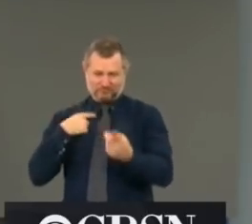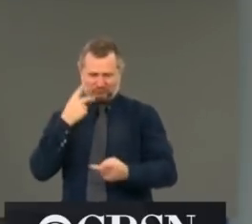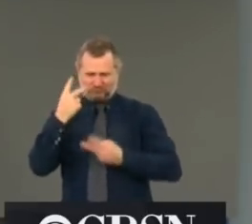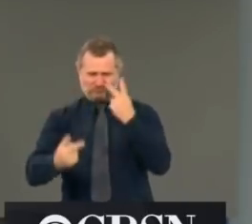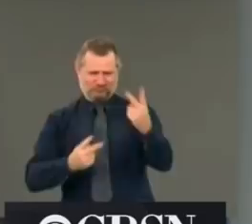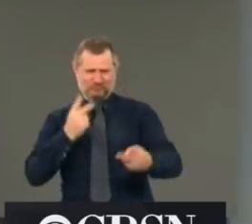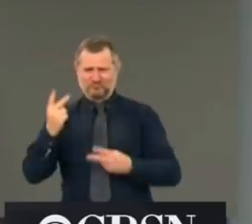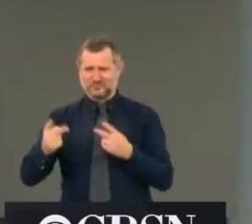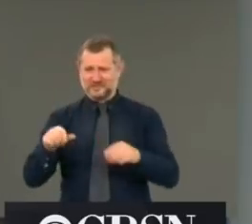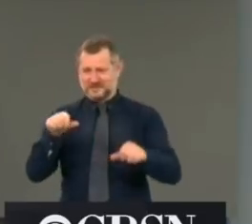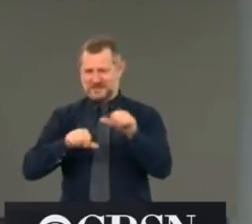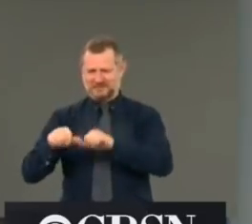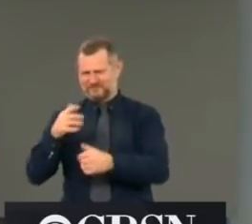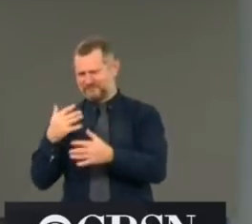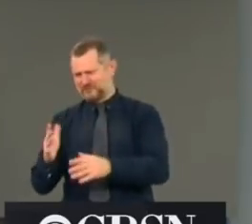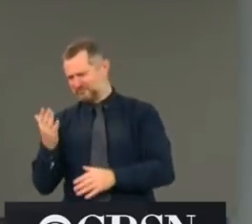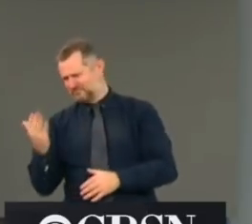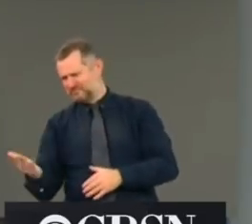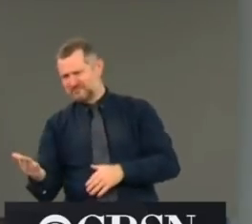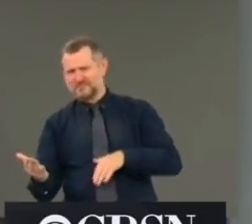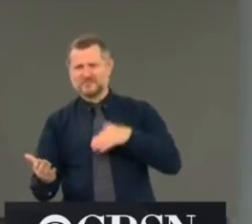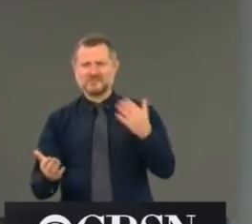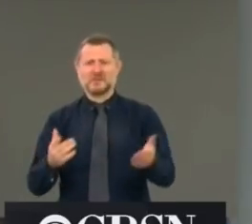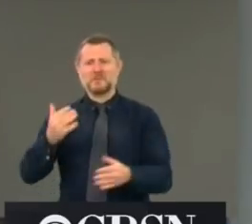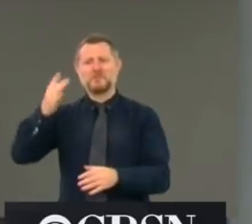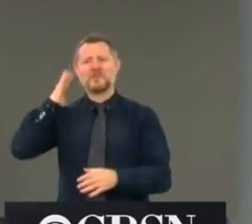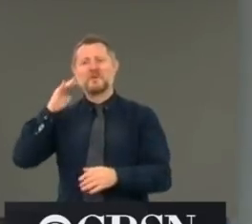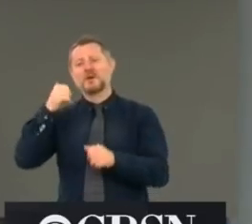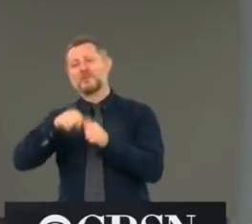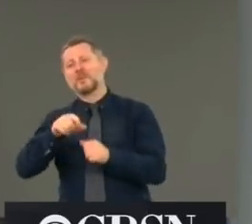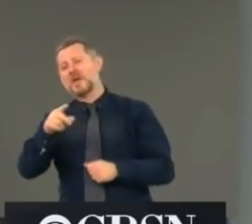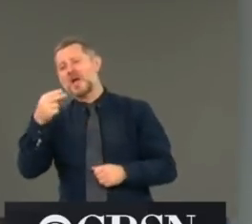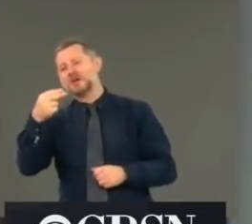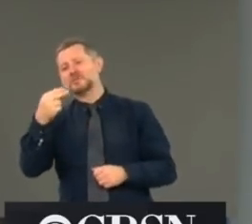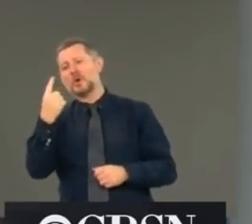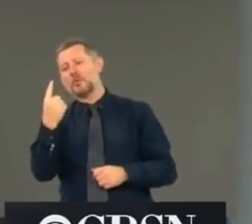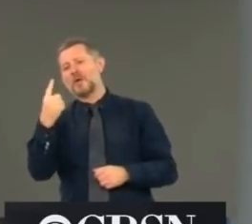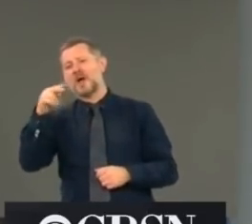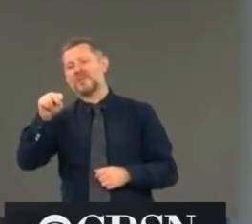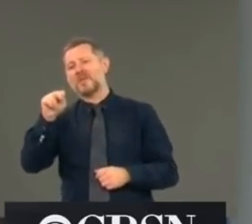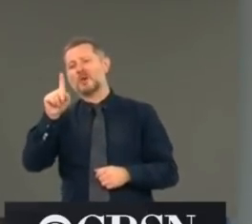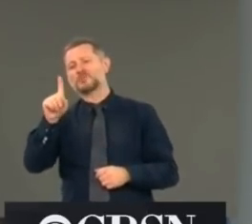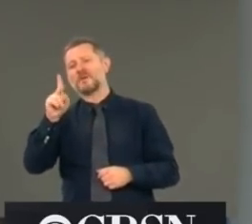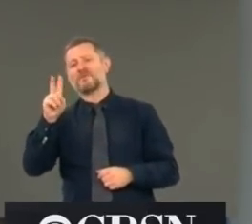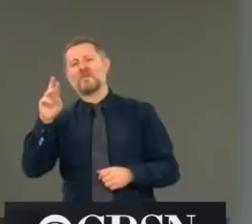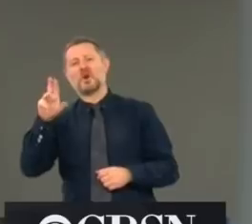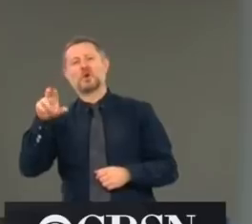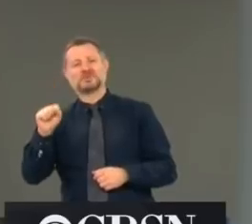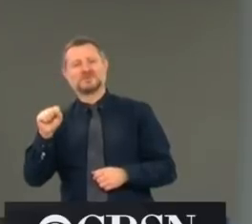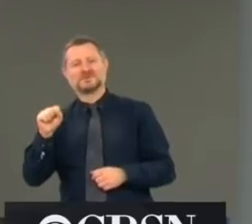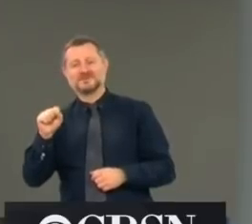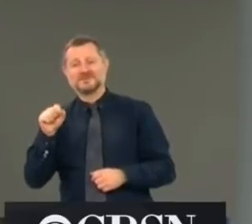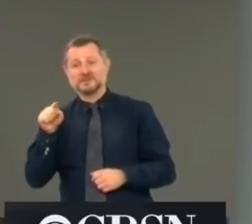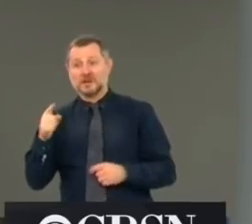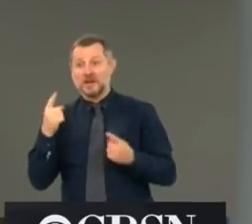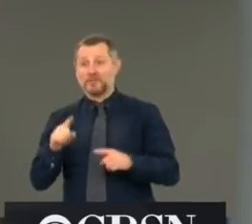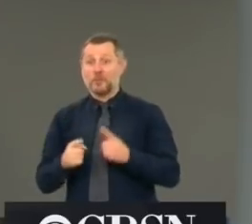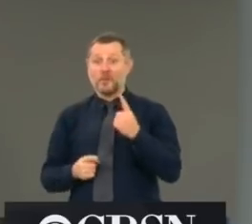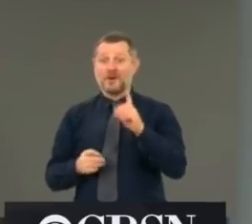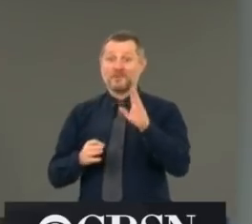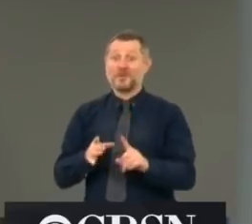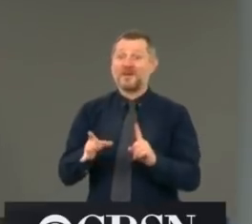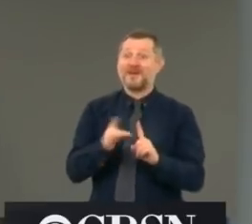we've had H1N1, which was a virus back years ago, and it got into a camp, many camps. There were 50 outbreaks of